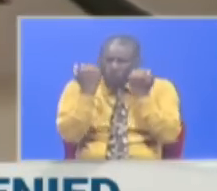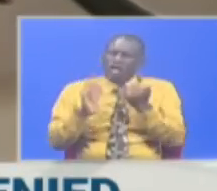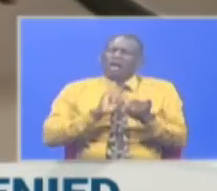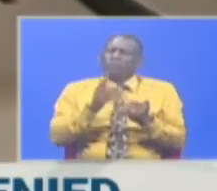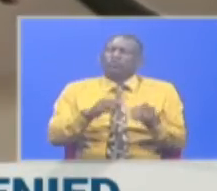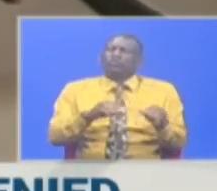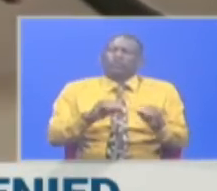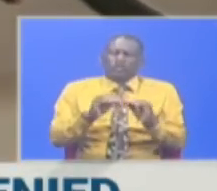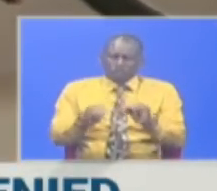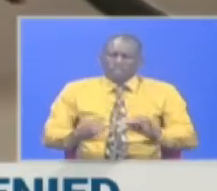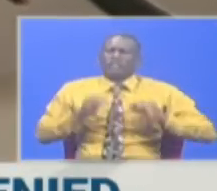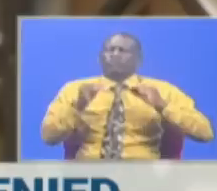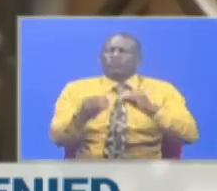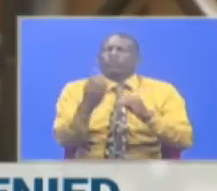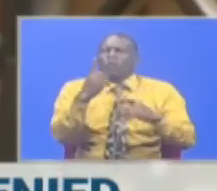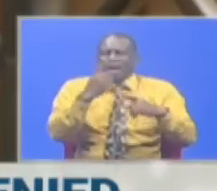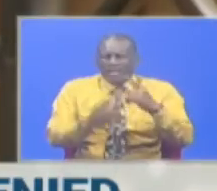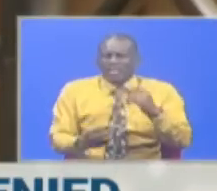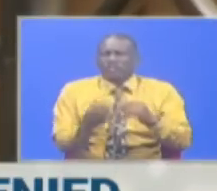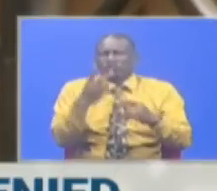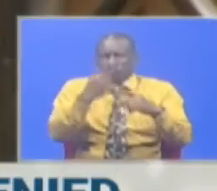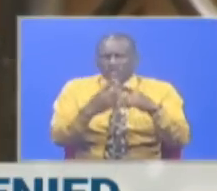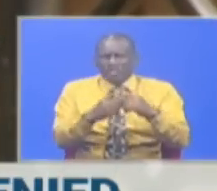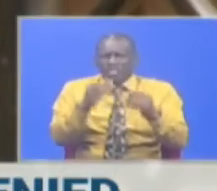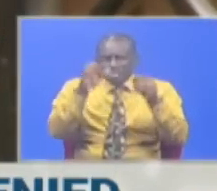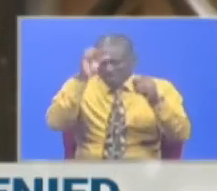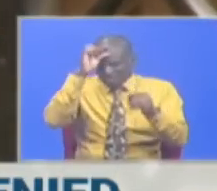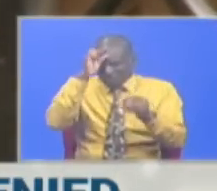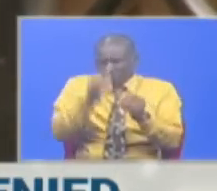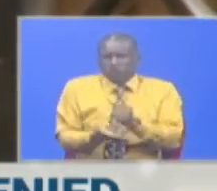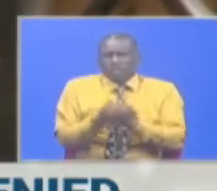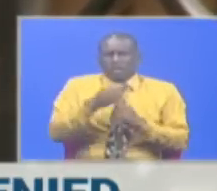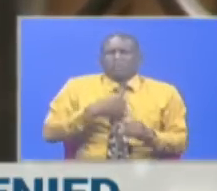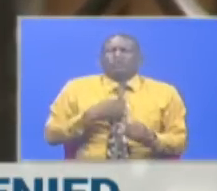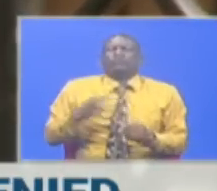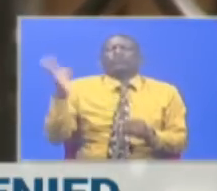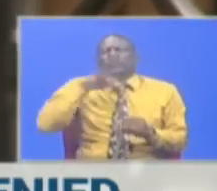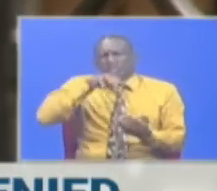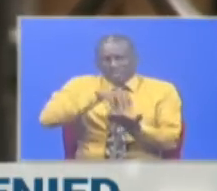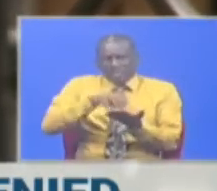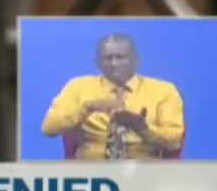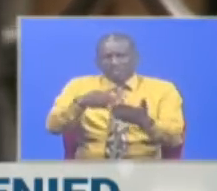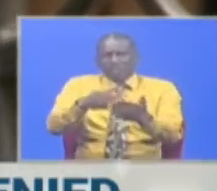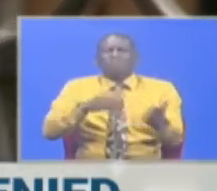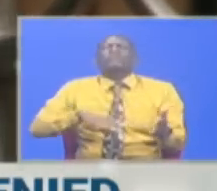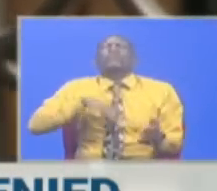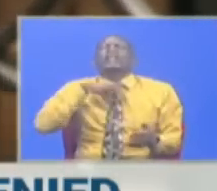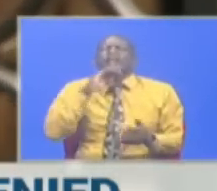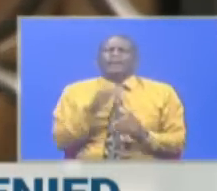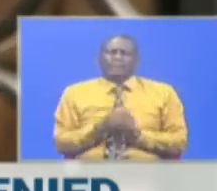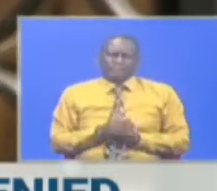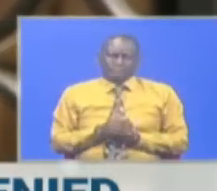miwili. Serikali inisaidie, inimalizie hii kesi kabla sijaenda.